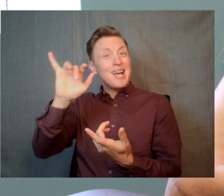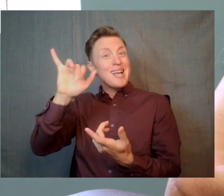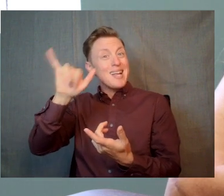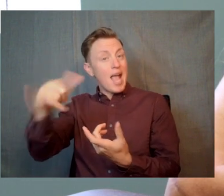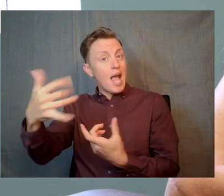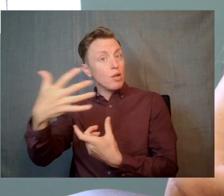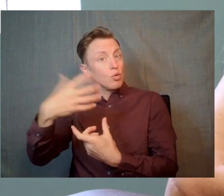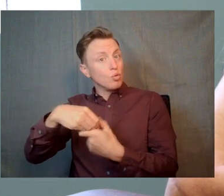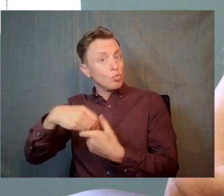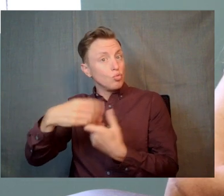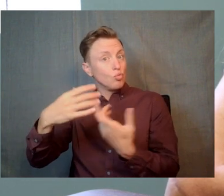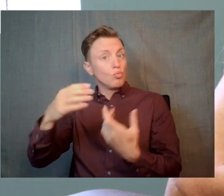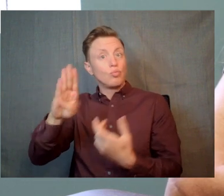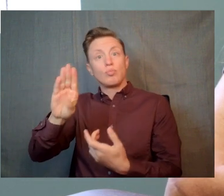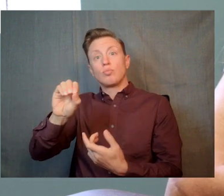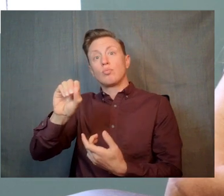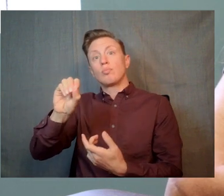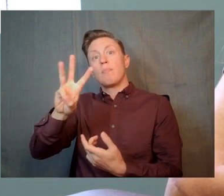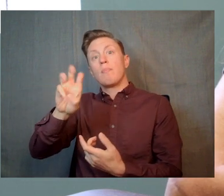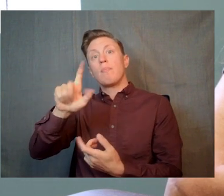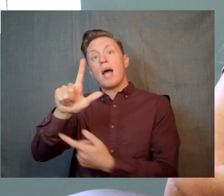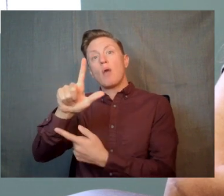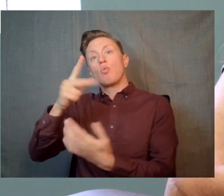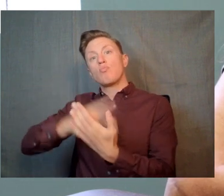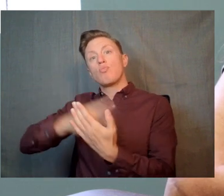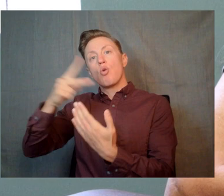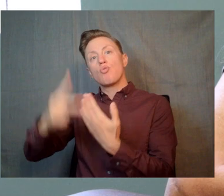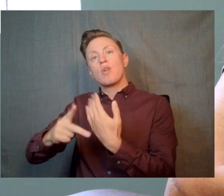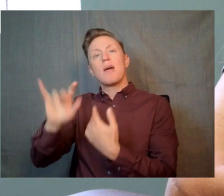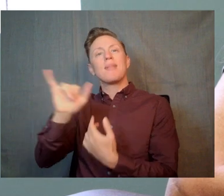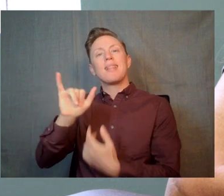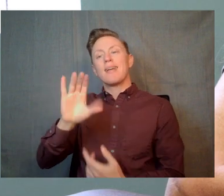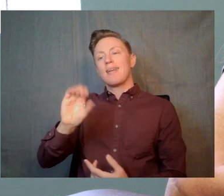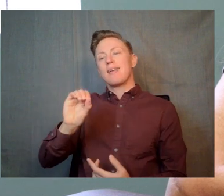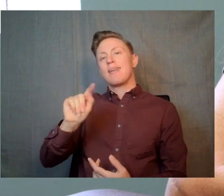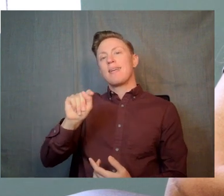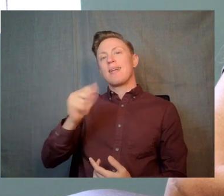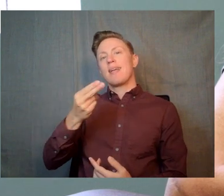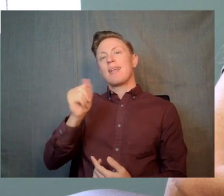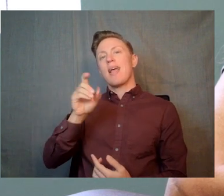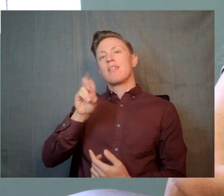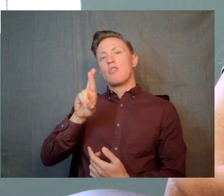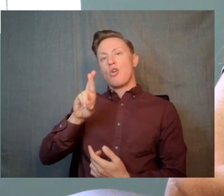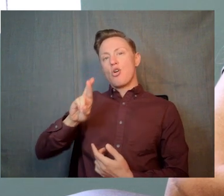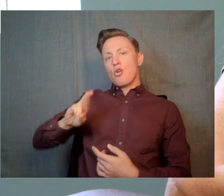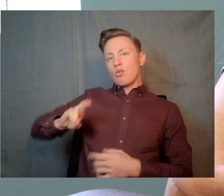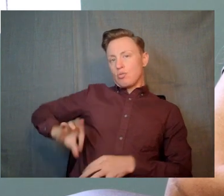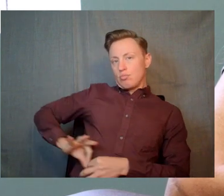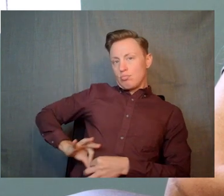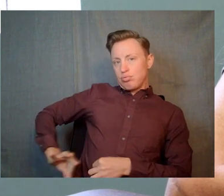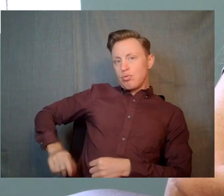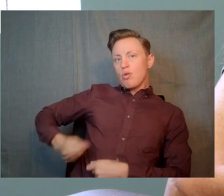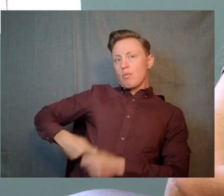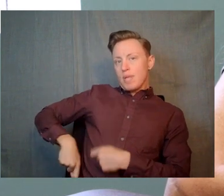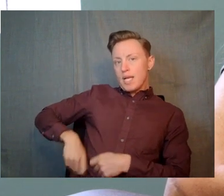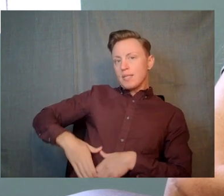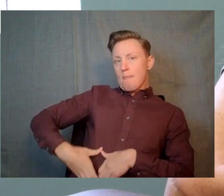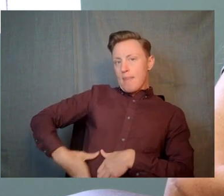This also includes bowel programs to help with catheters or